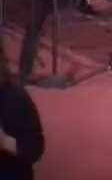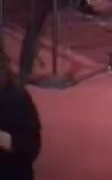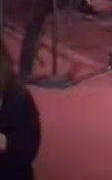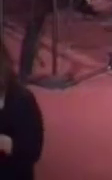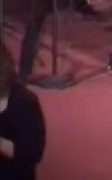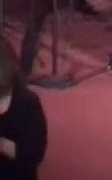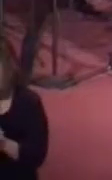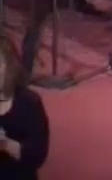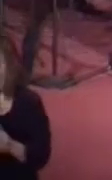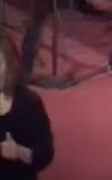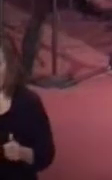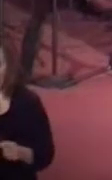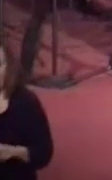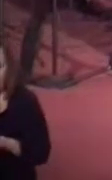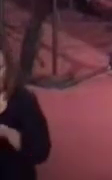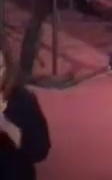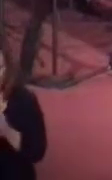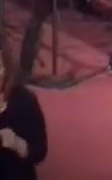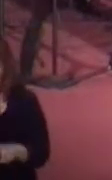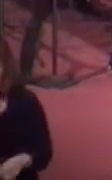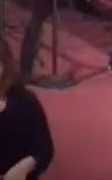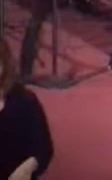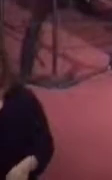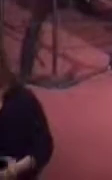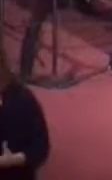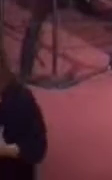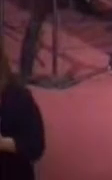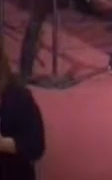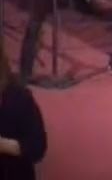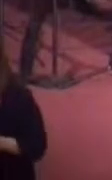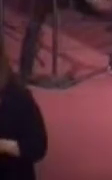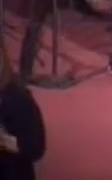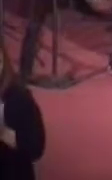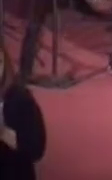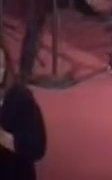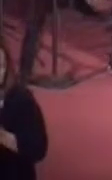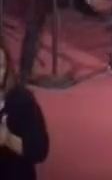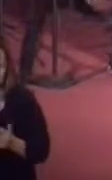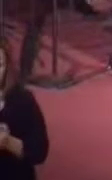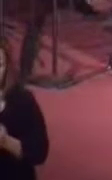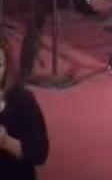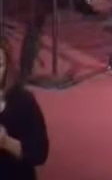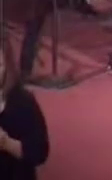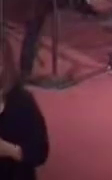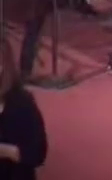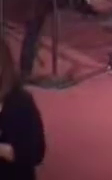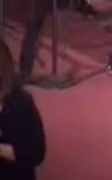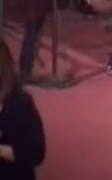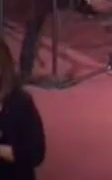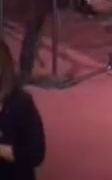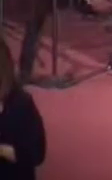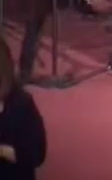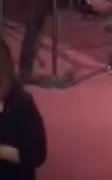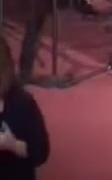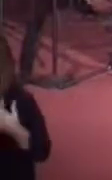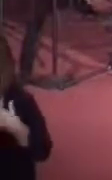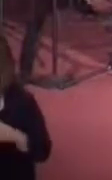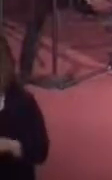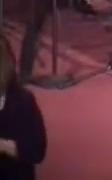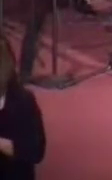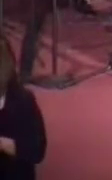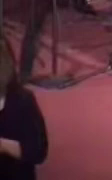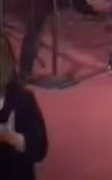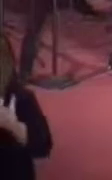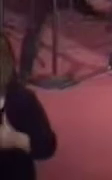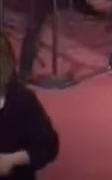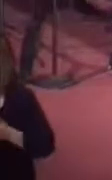prayer, you might feel persecuted for your religious beliefs in Jesus, this is promised. You are guaranteed that if you